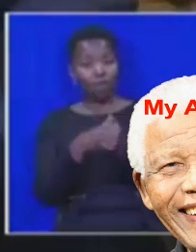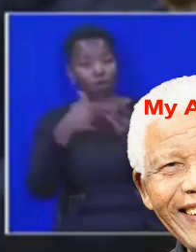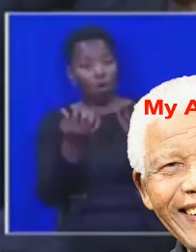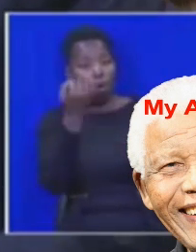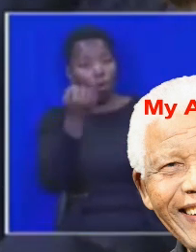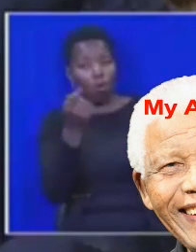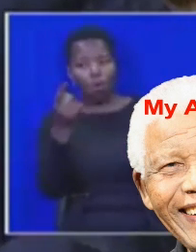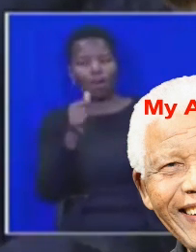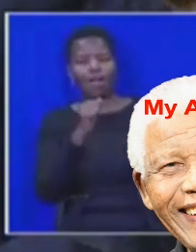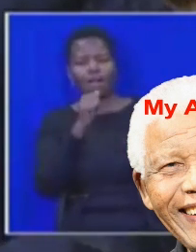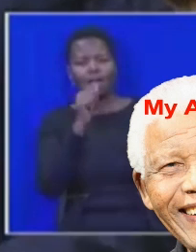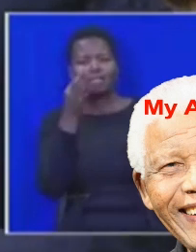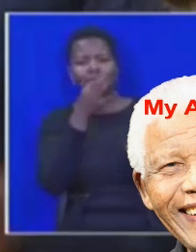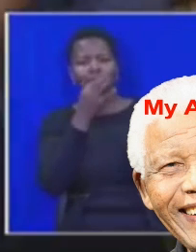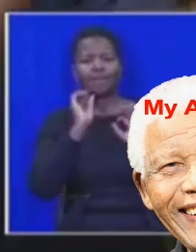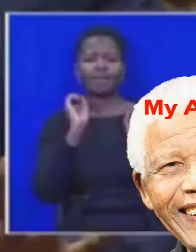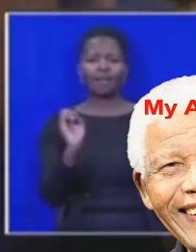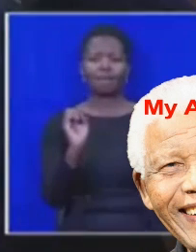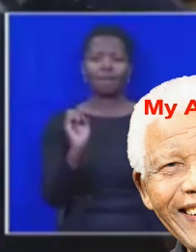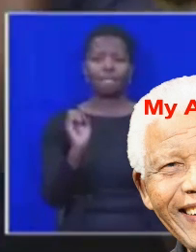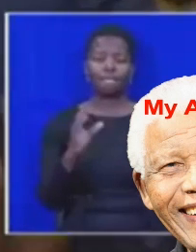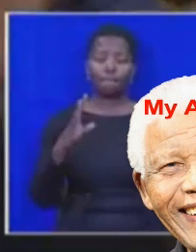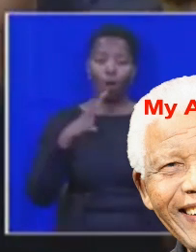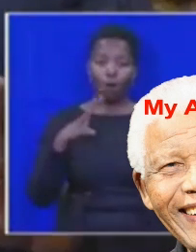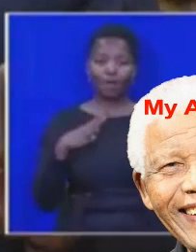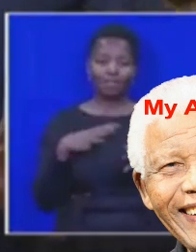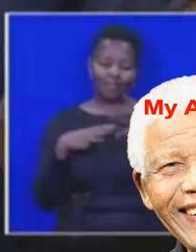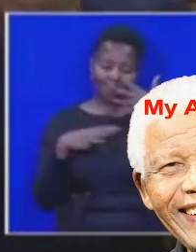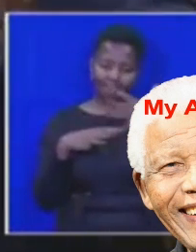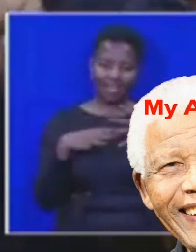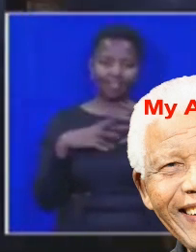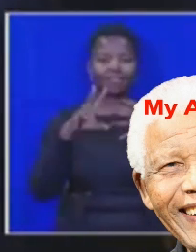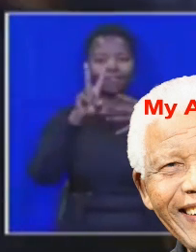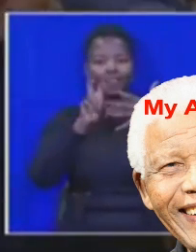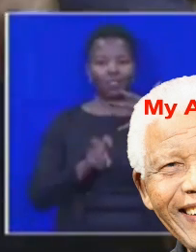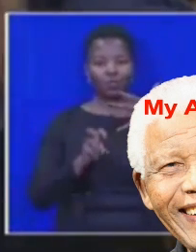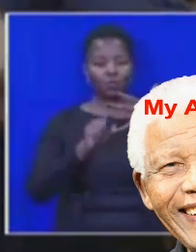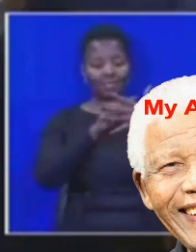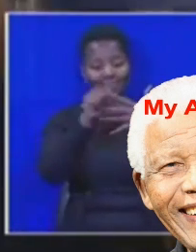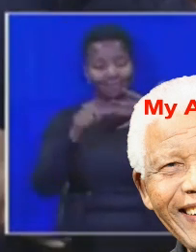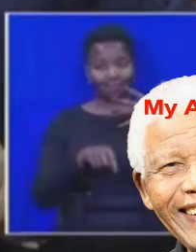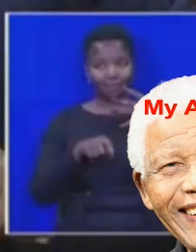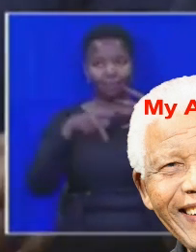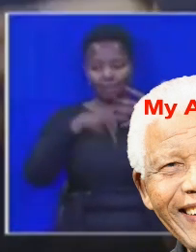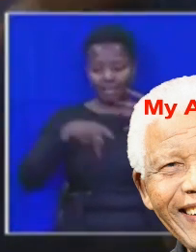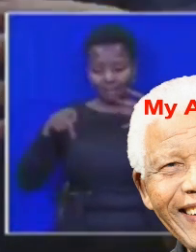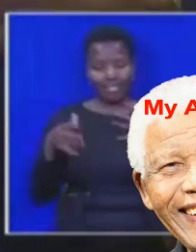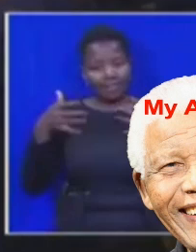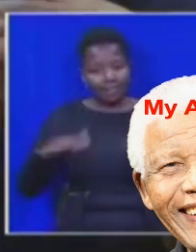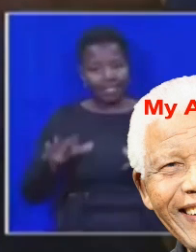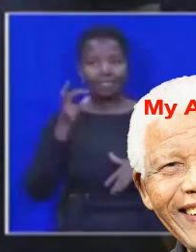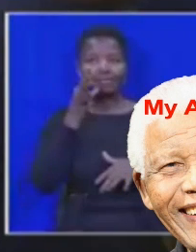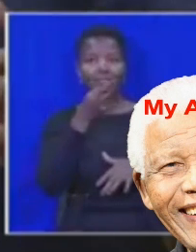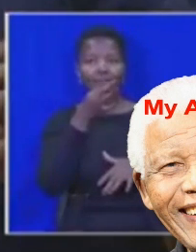was talking about. There are 5 issues that the public protector says